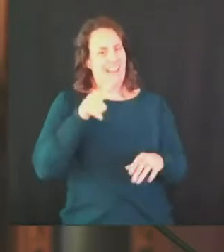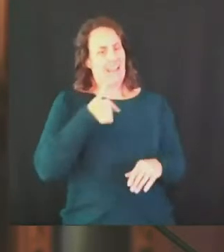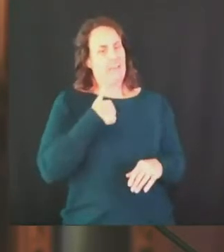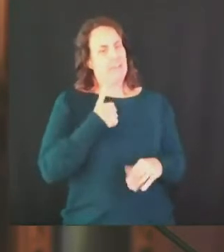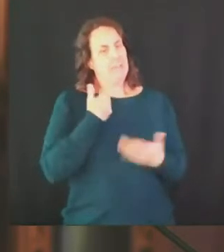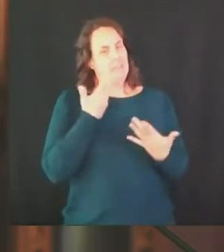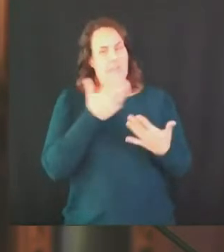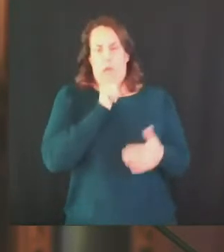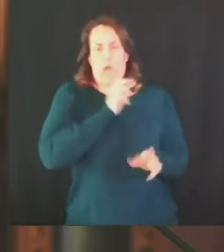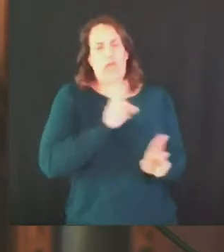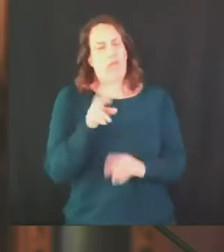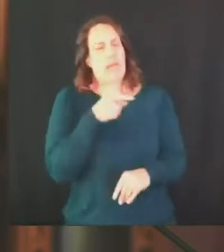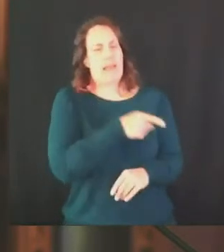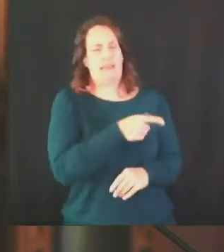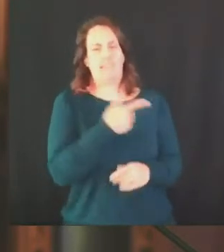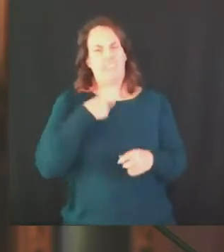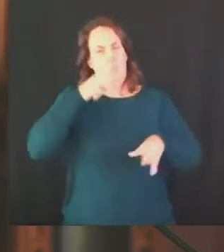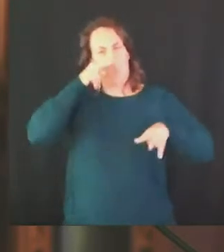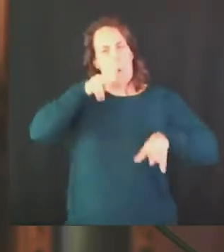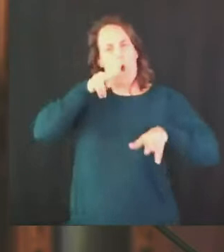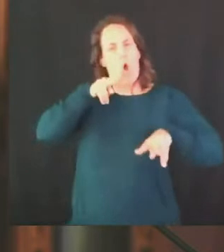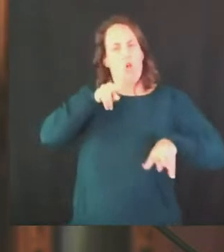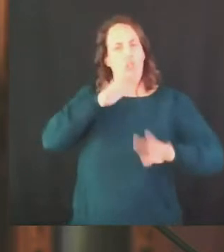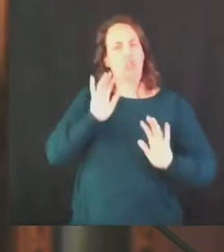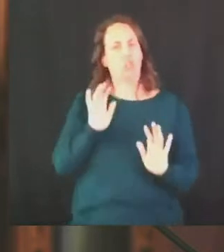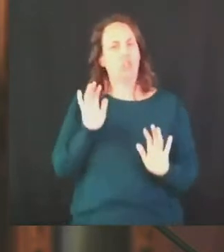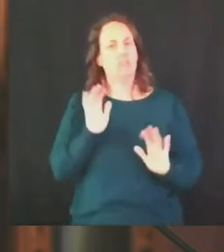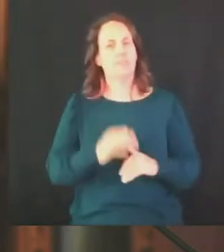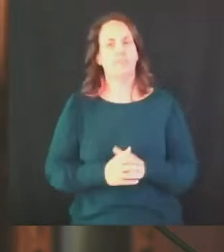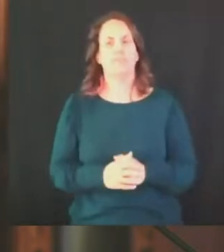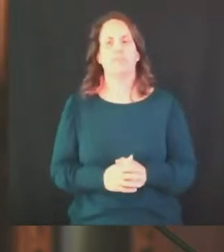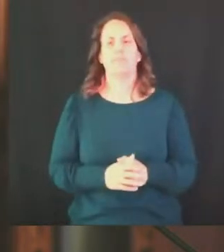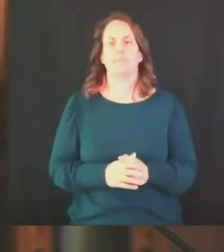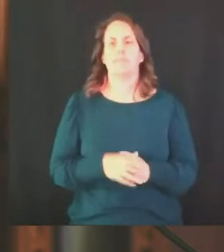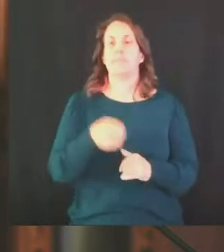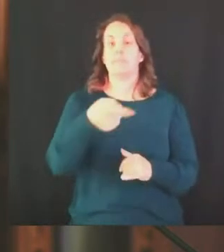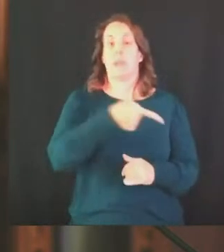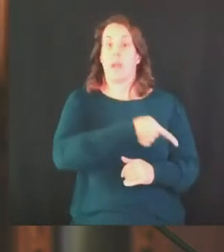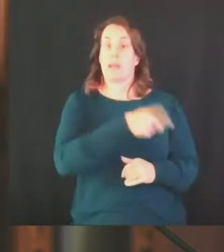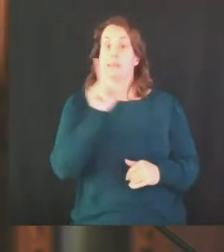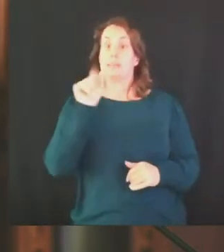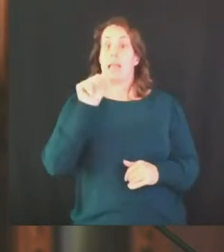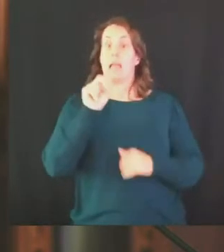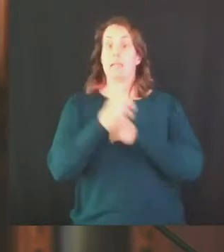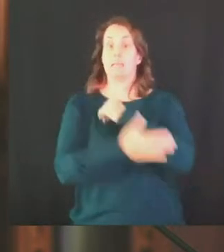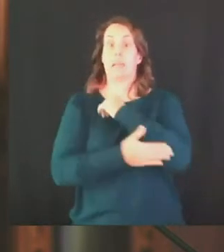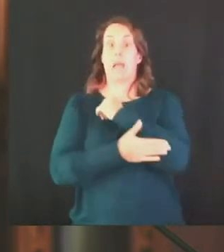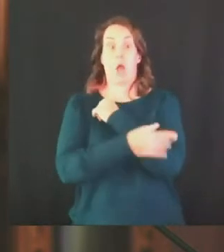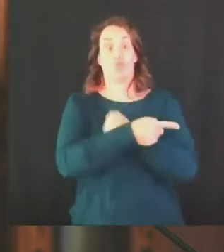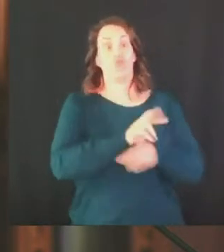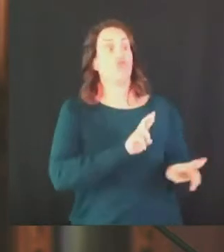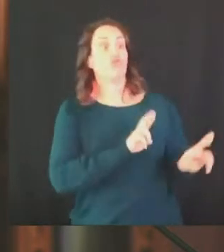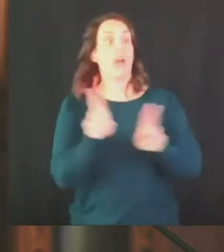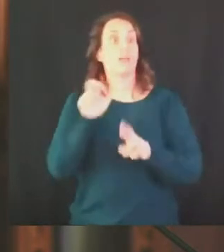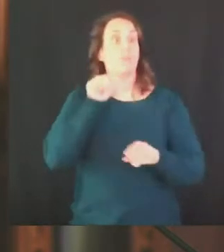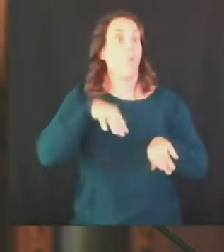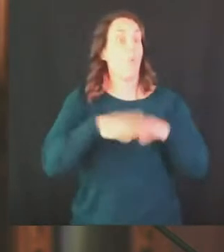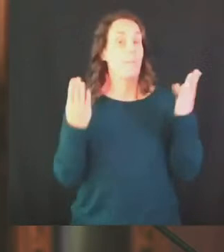around, it is not a flip switch ready like the one in Milwaukee is.